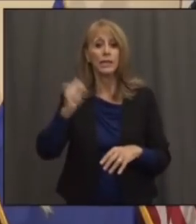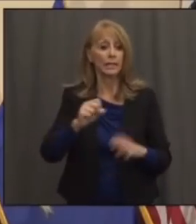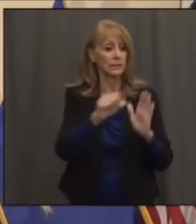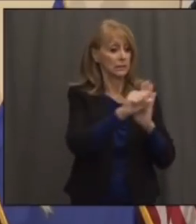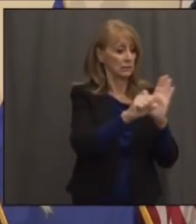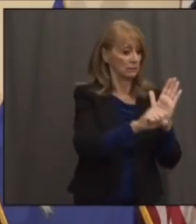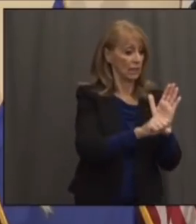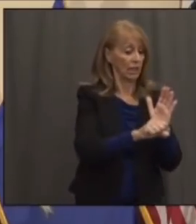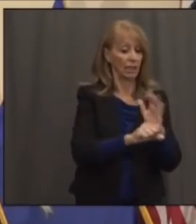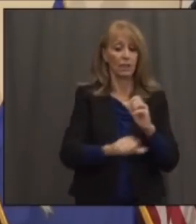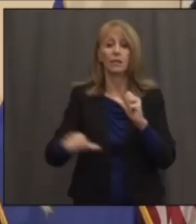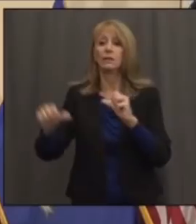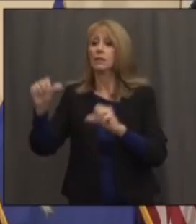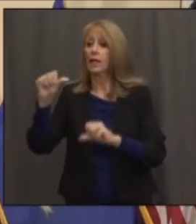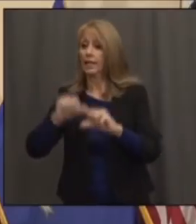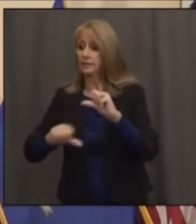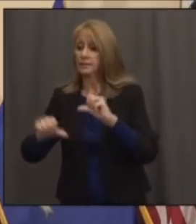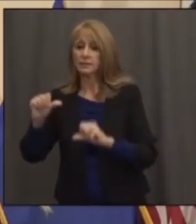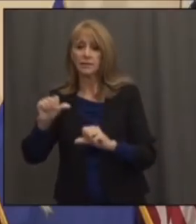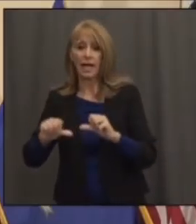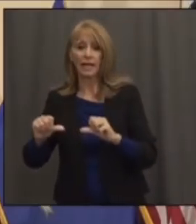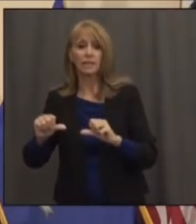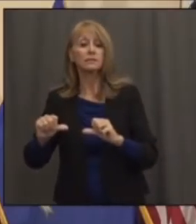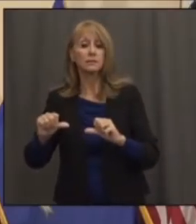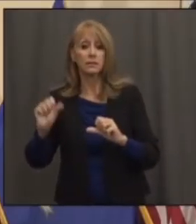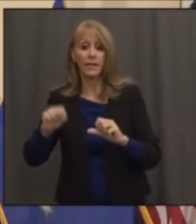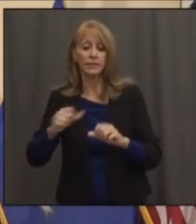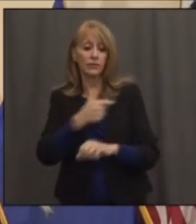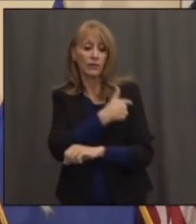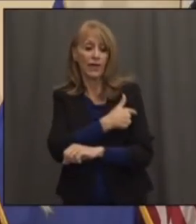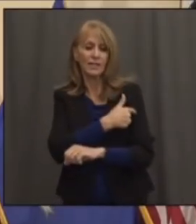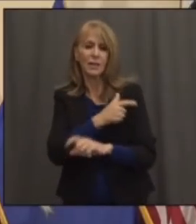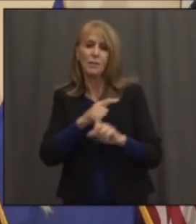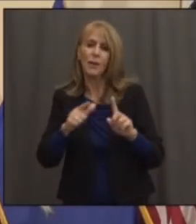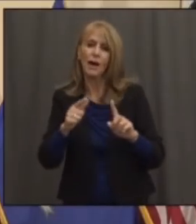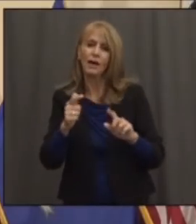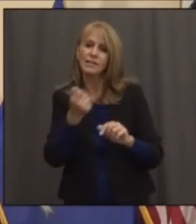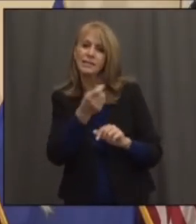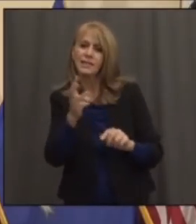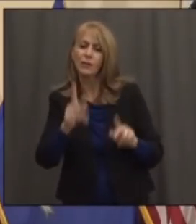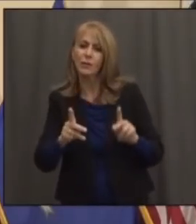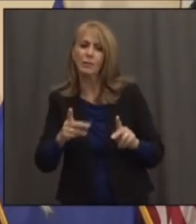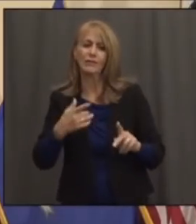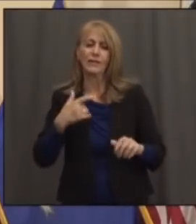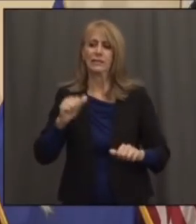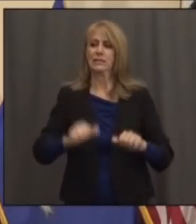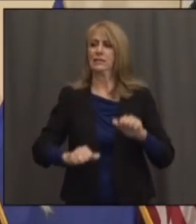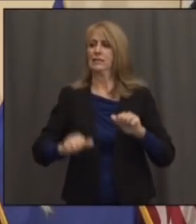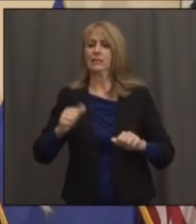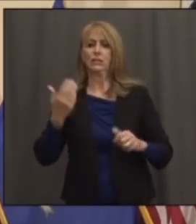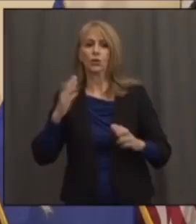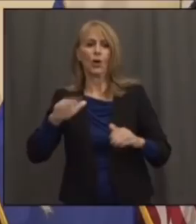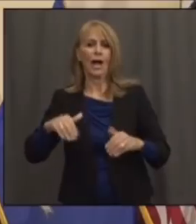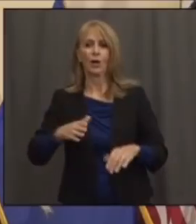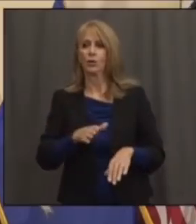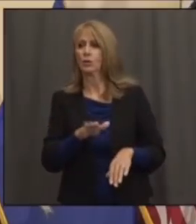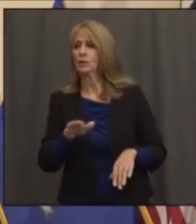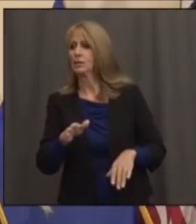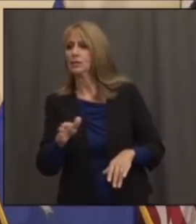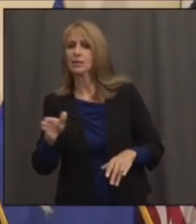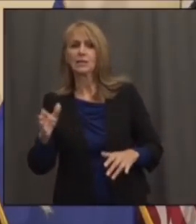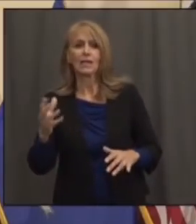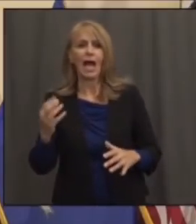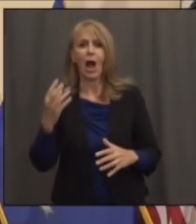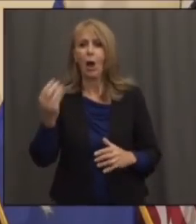says it's okay, especially for vaccinated people, we're still seeing some people who really aren't sure how to navigate our reopening.